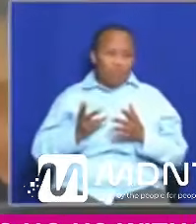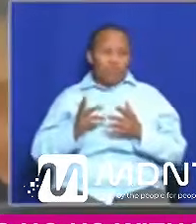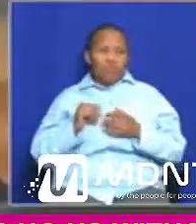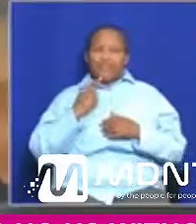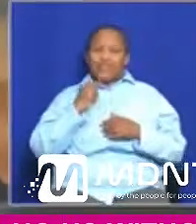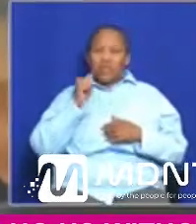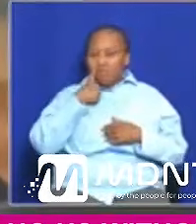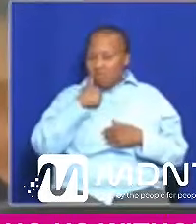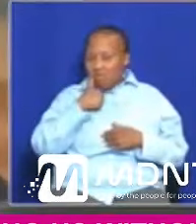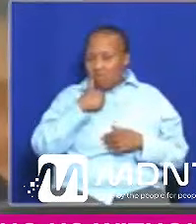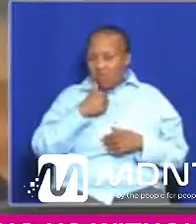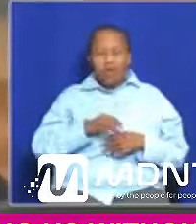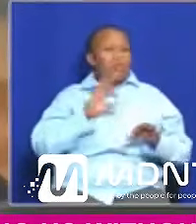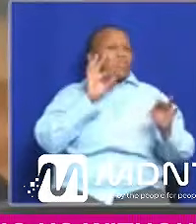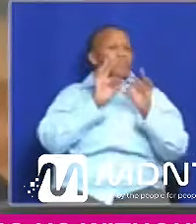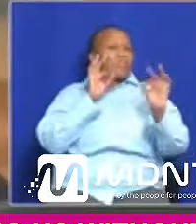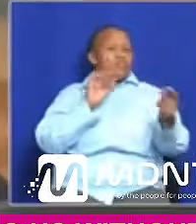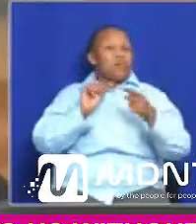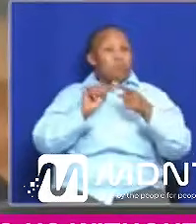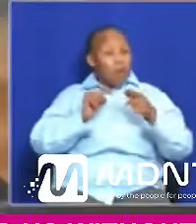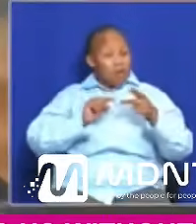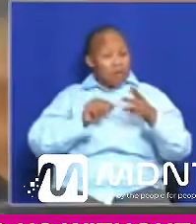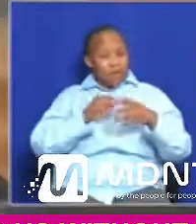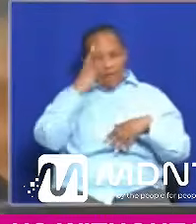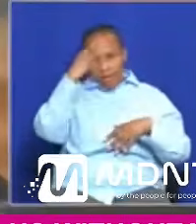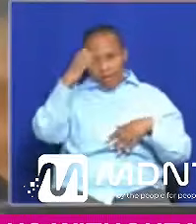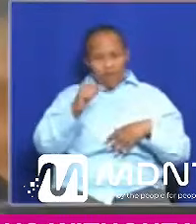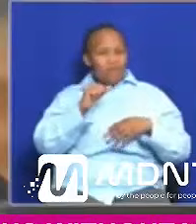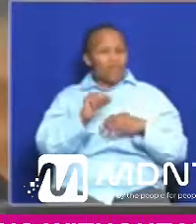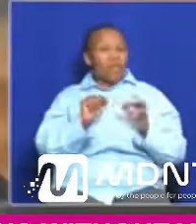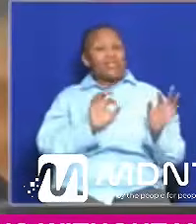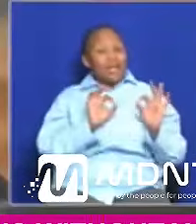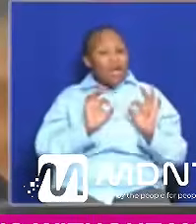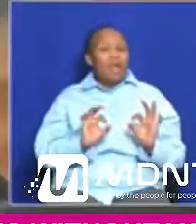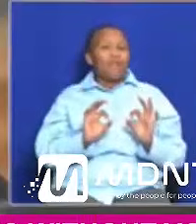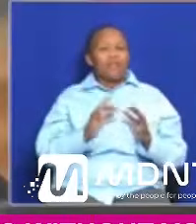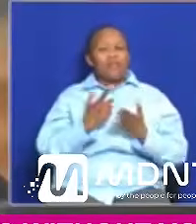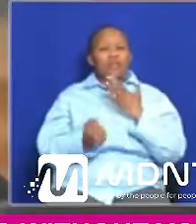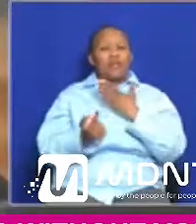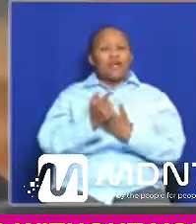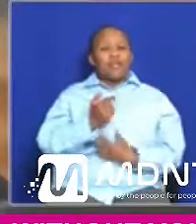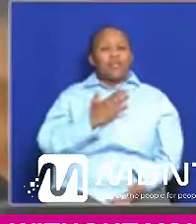I believe is relevant and that was raised by him in his